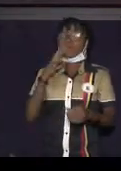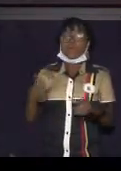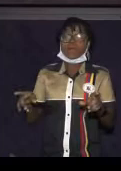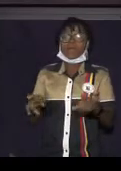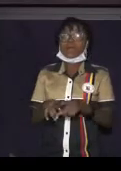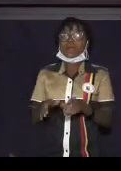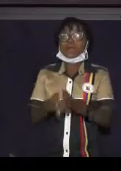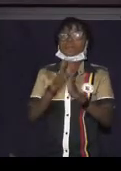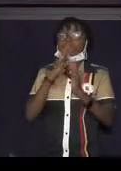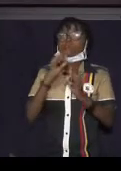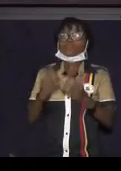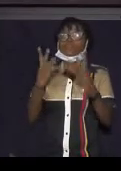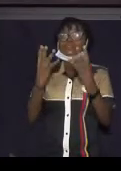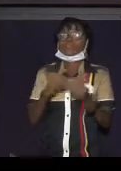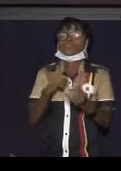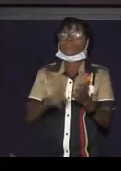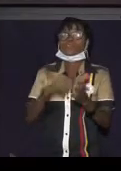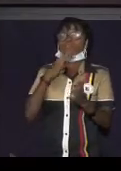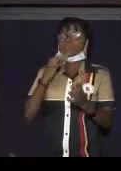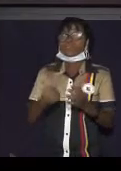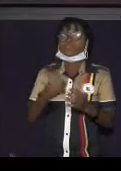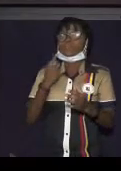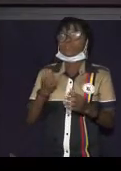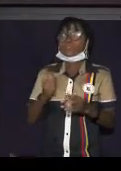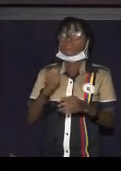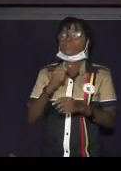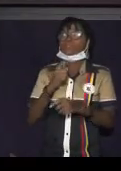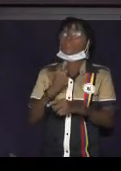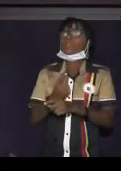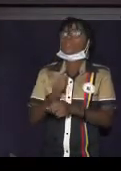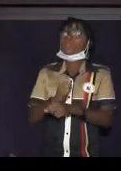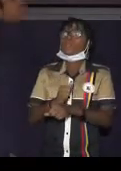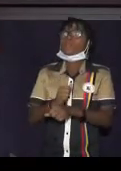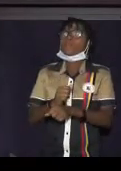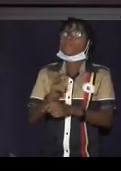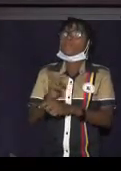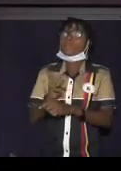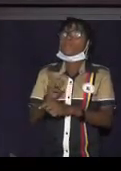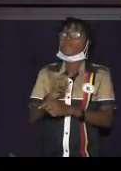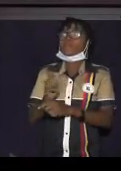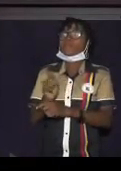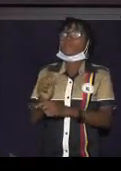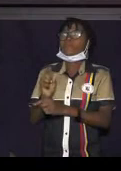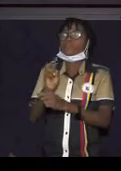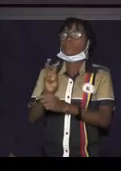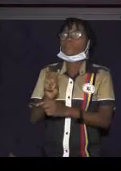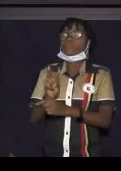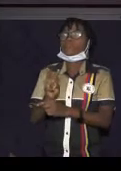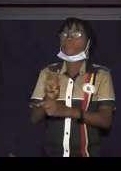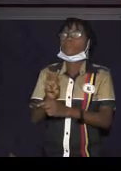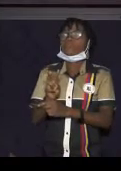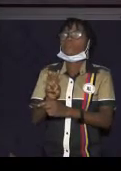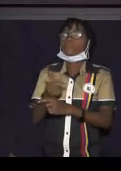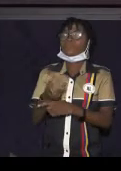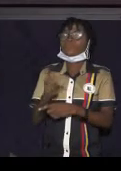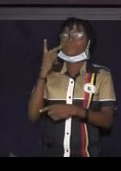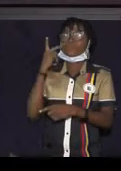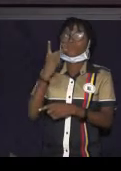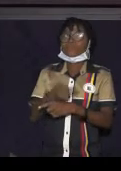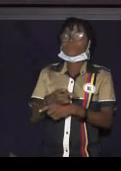equations. 5m minus 4 equals to 6, and in this case m will be equal to 2. Let's